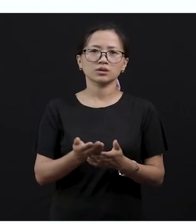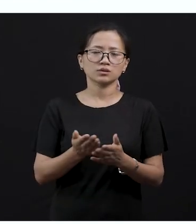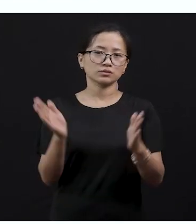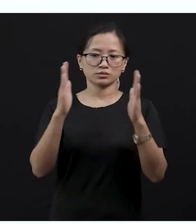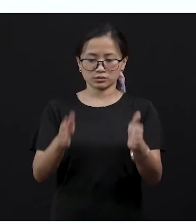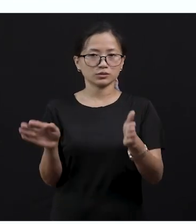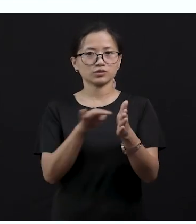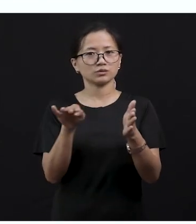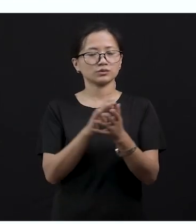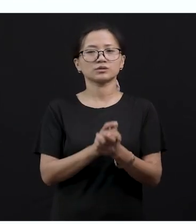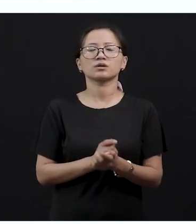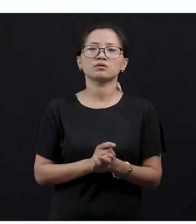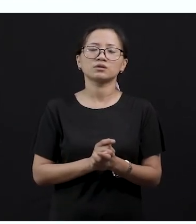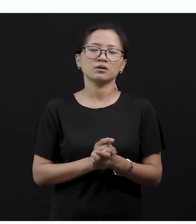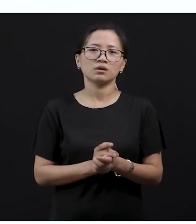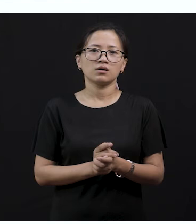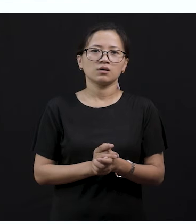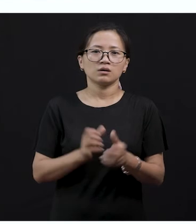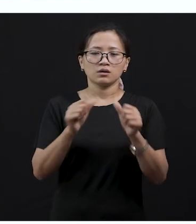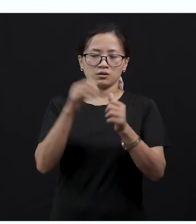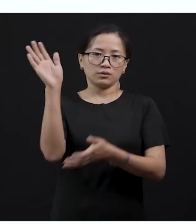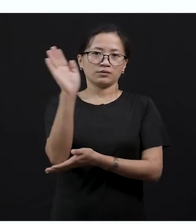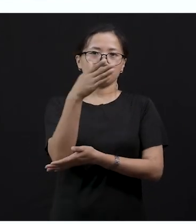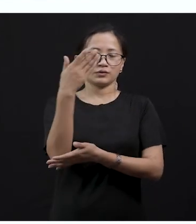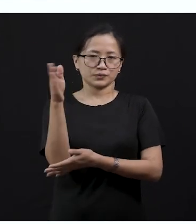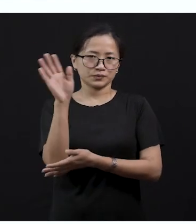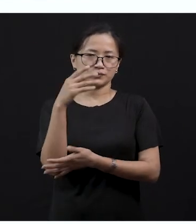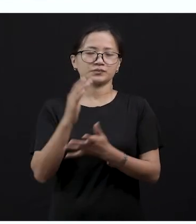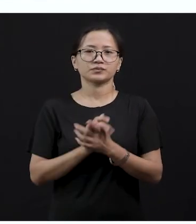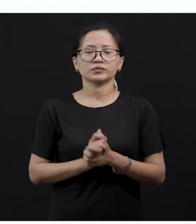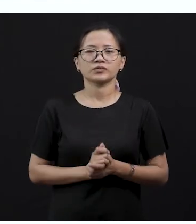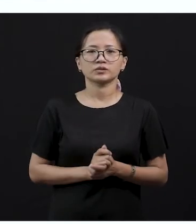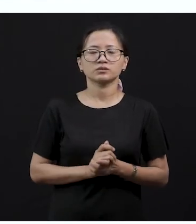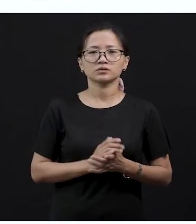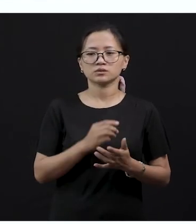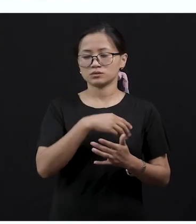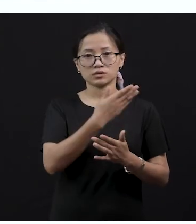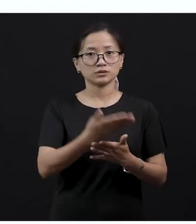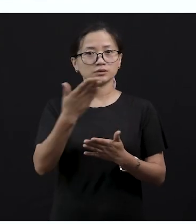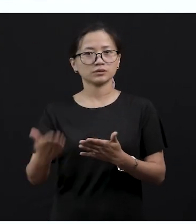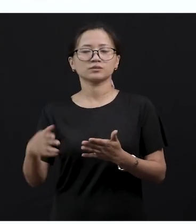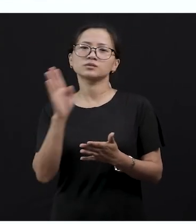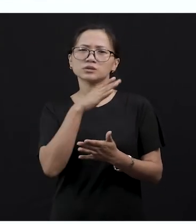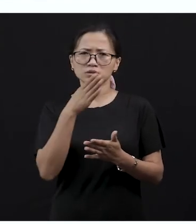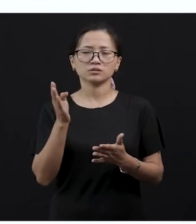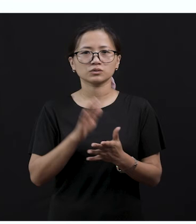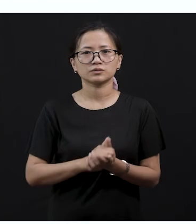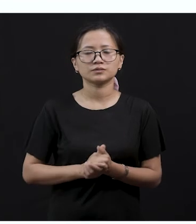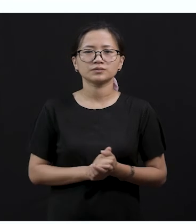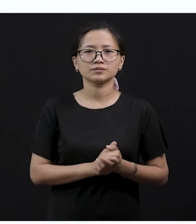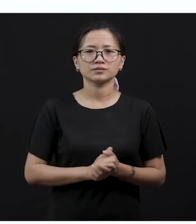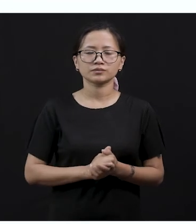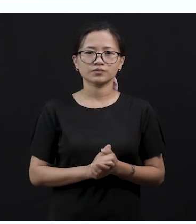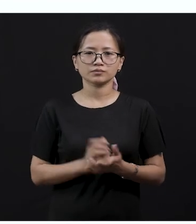right? Jane Gana Mana, right? So, this song was composed by Rabindranath Tagore. He